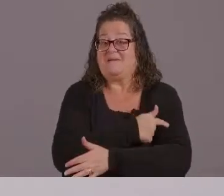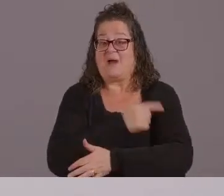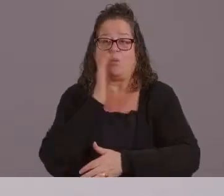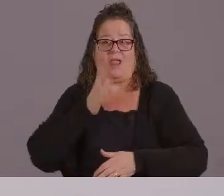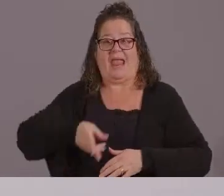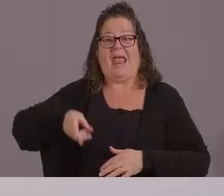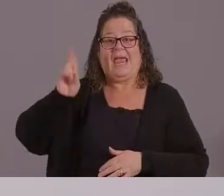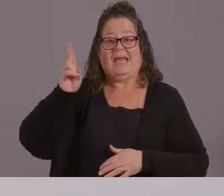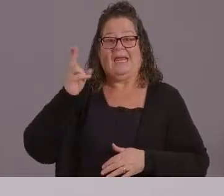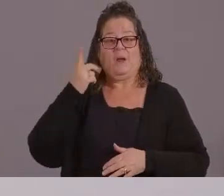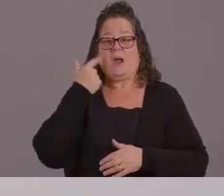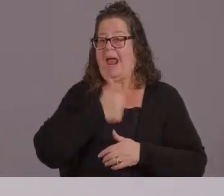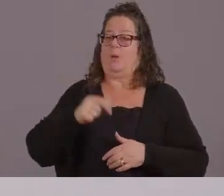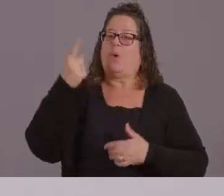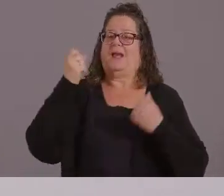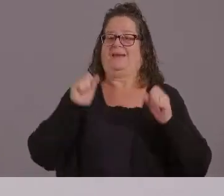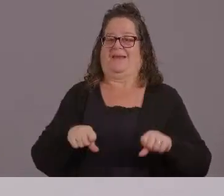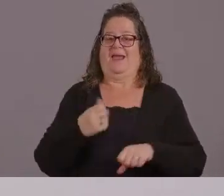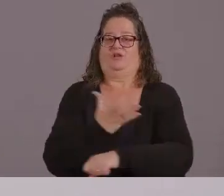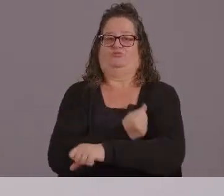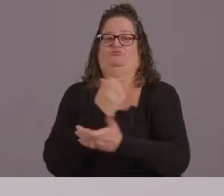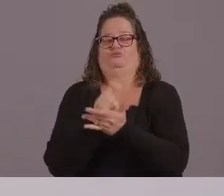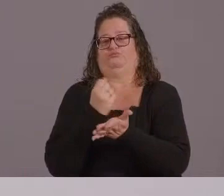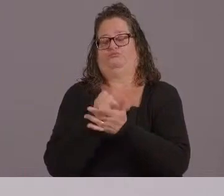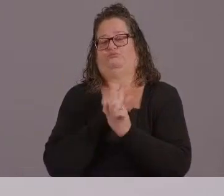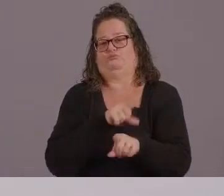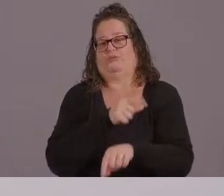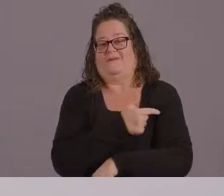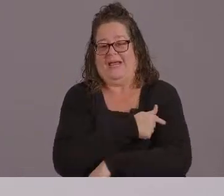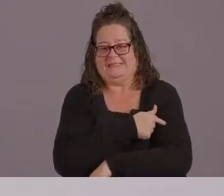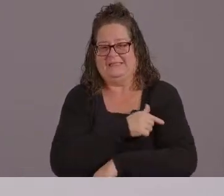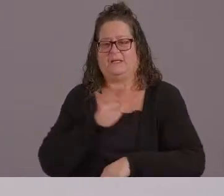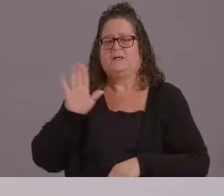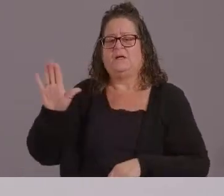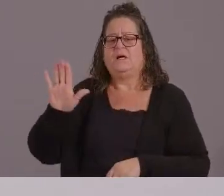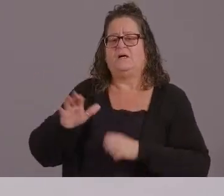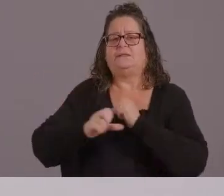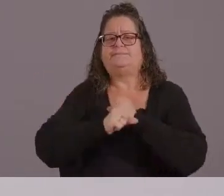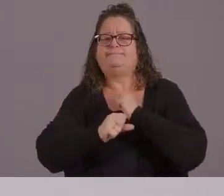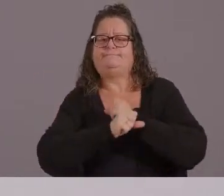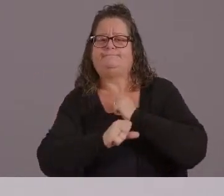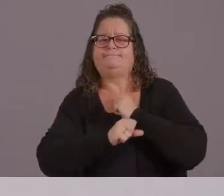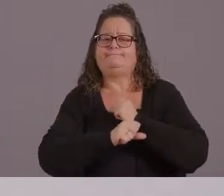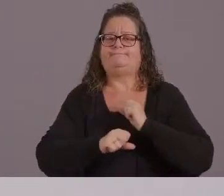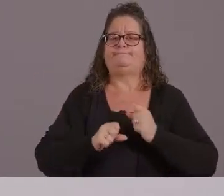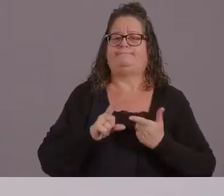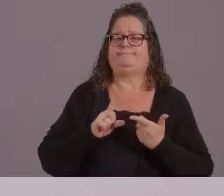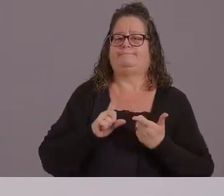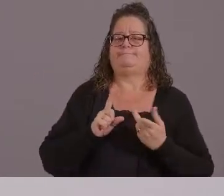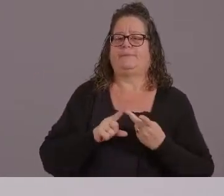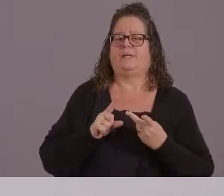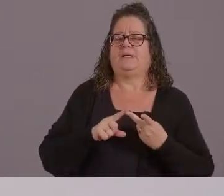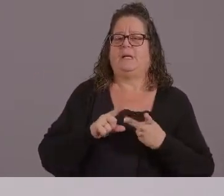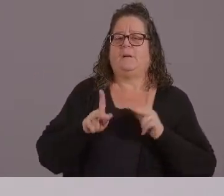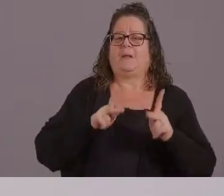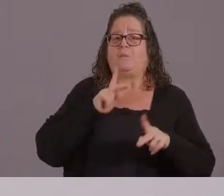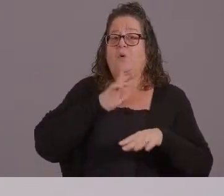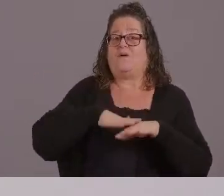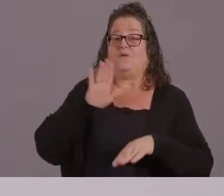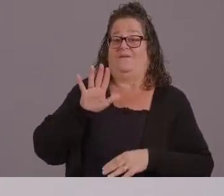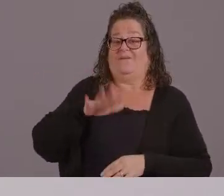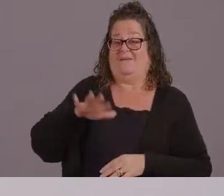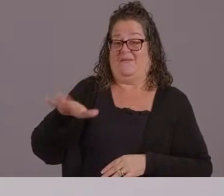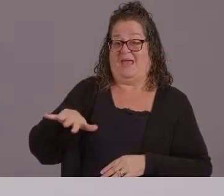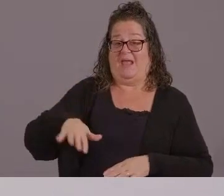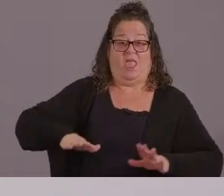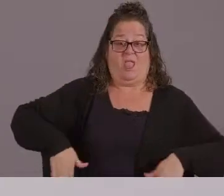now. But with the PSAs and everything, and with the number of people in that 55 plus age group that didn't end up